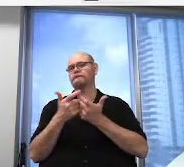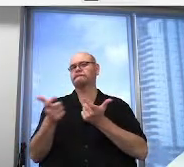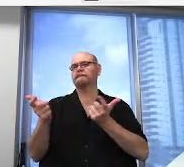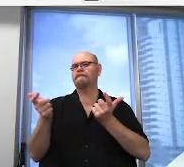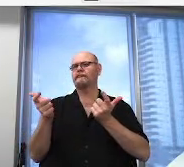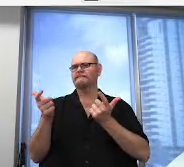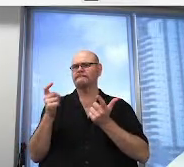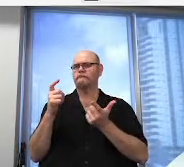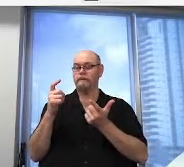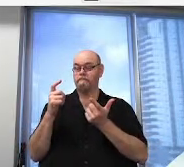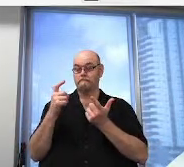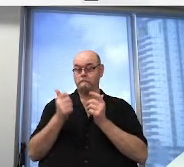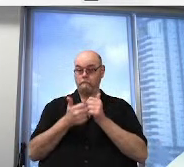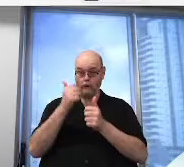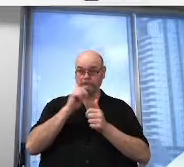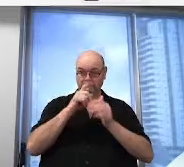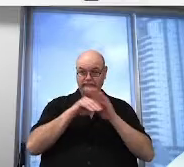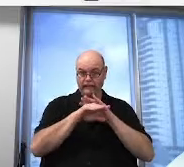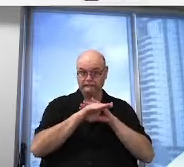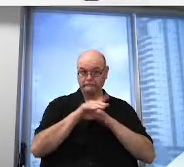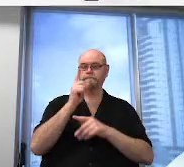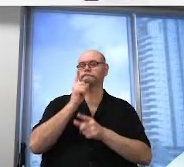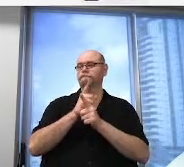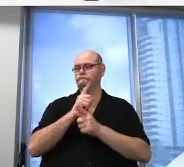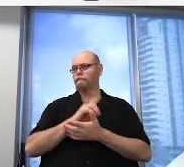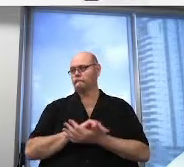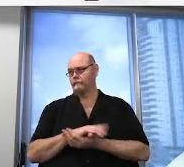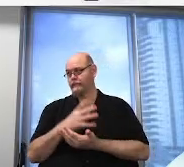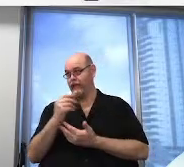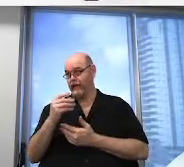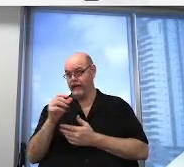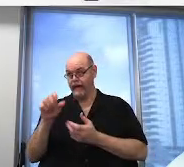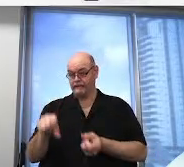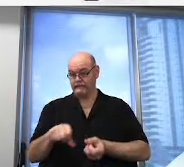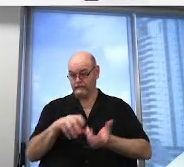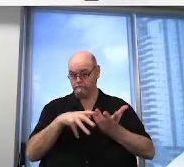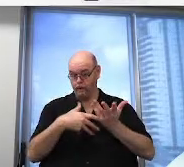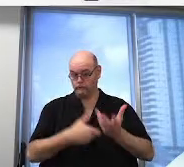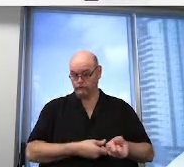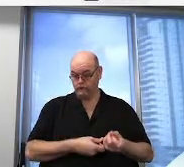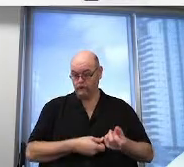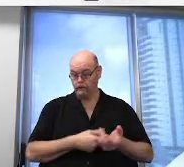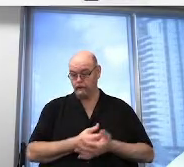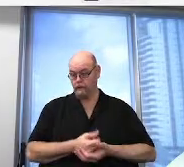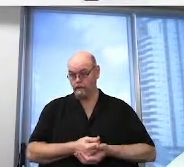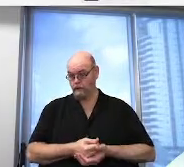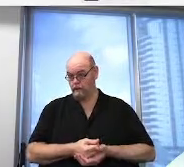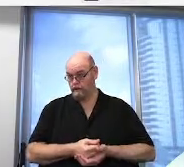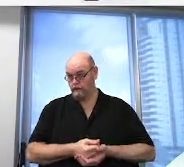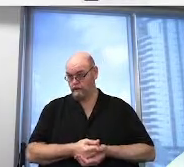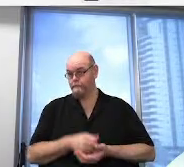fairly significant. The main challenge being access. Yes. What about the disposal?